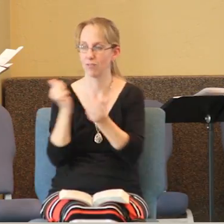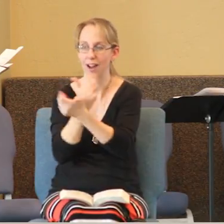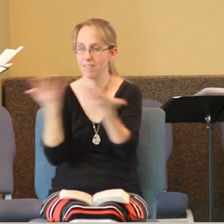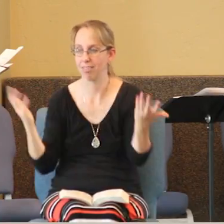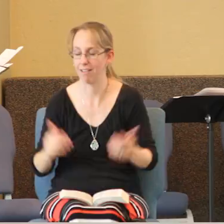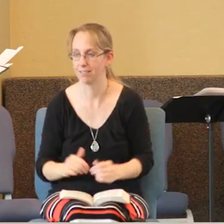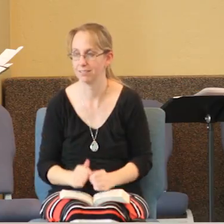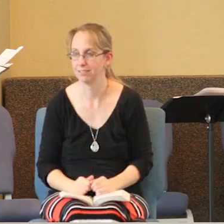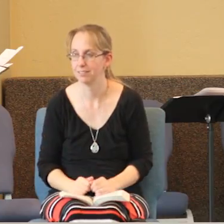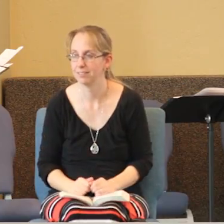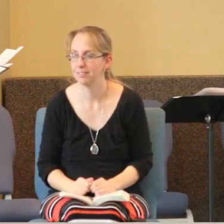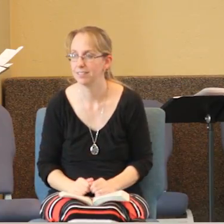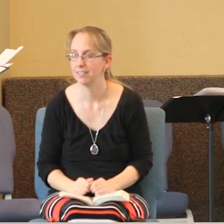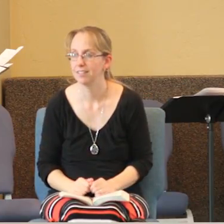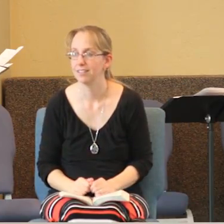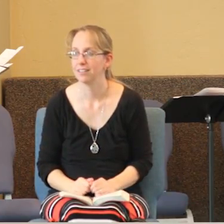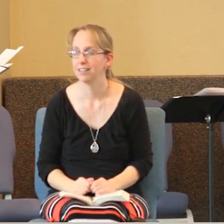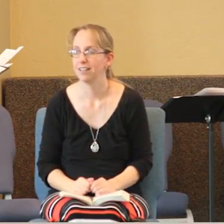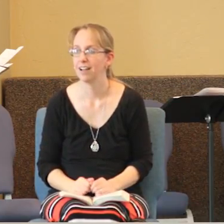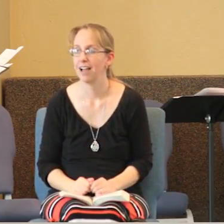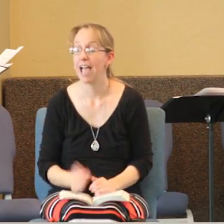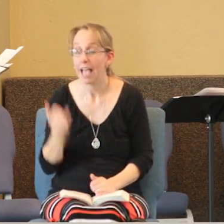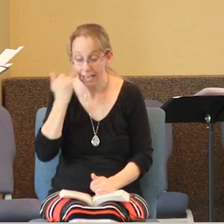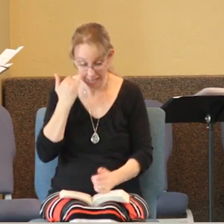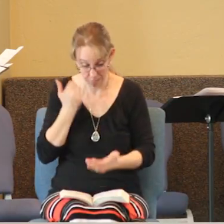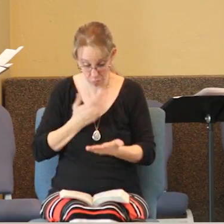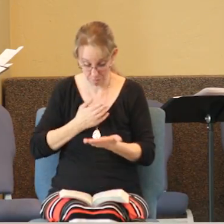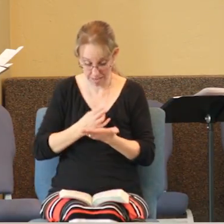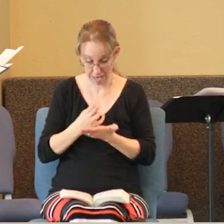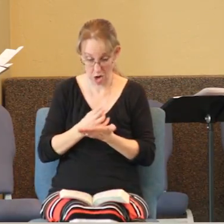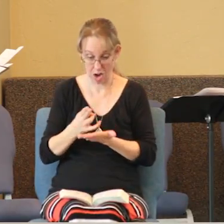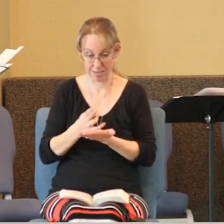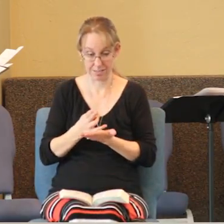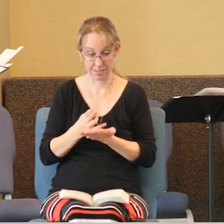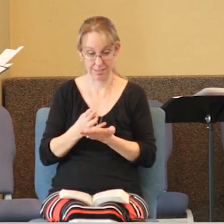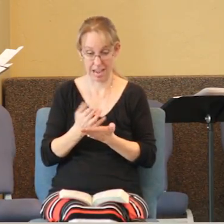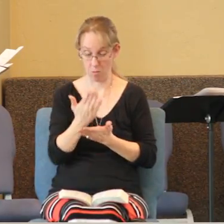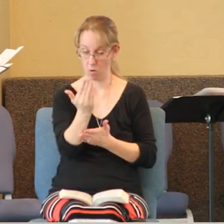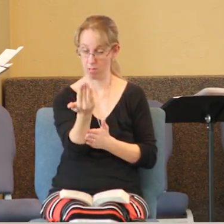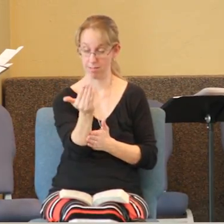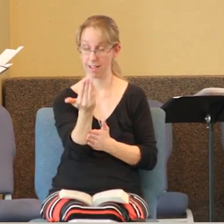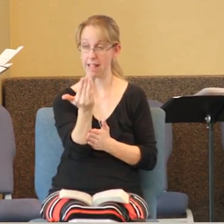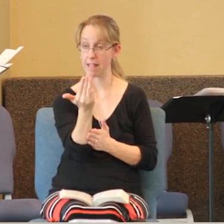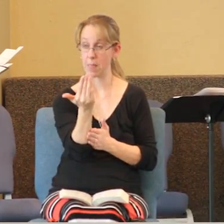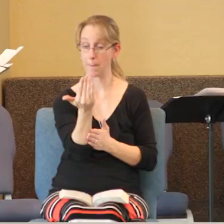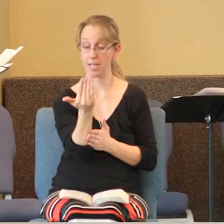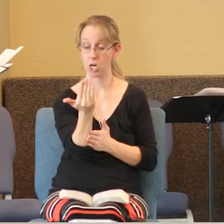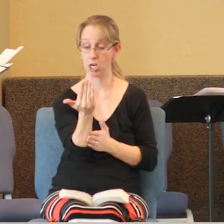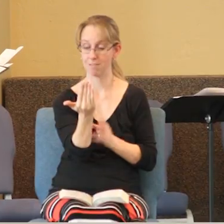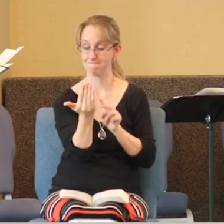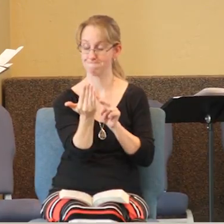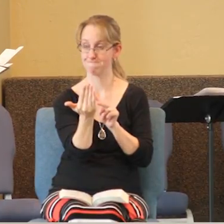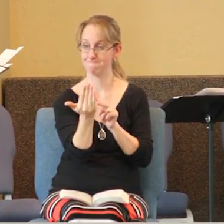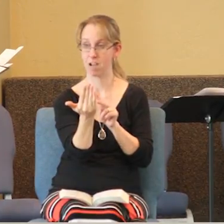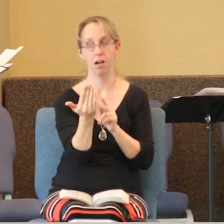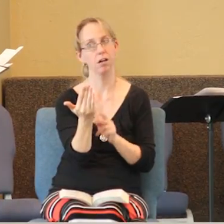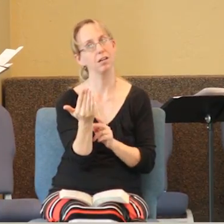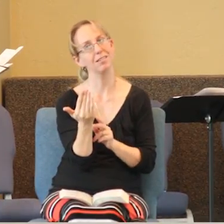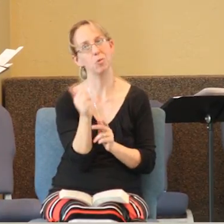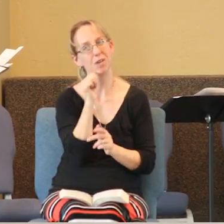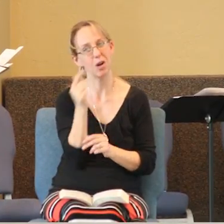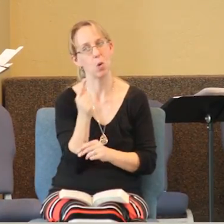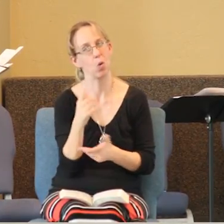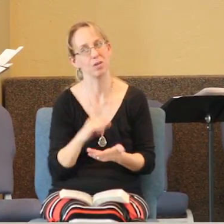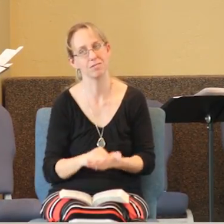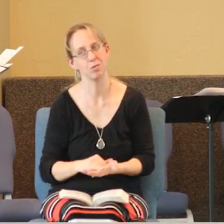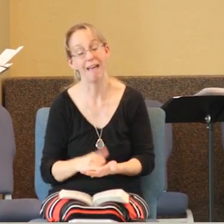And if we're honest, we're looking in that mirror over here, we don't always do that. I don't always